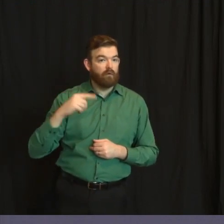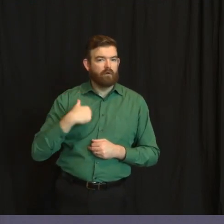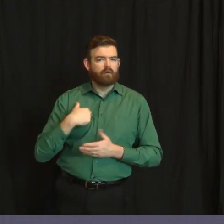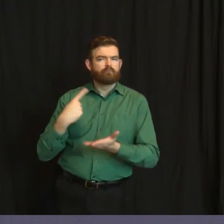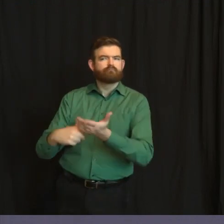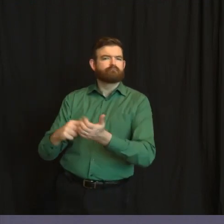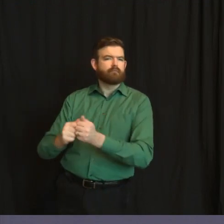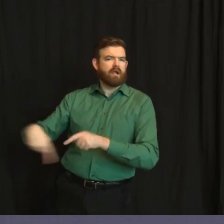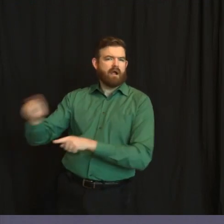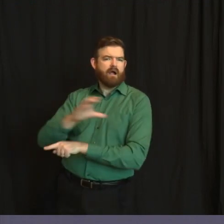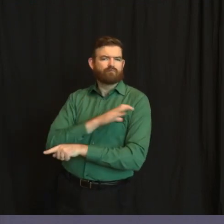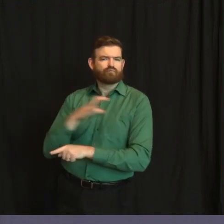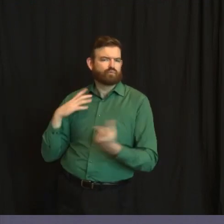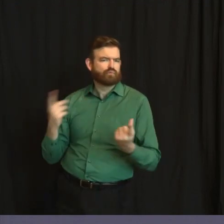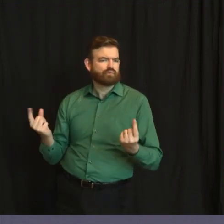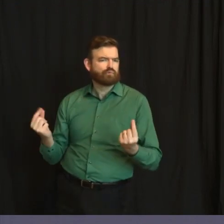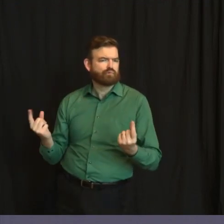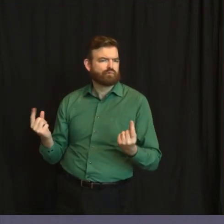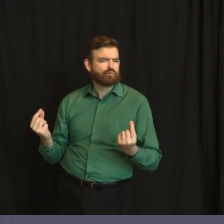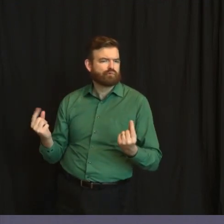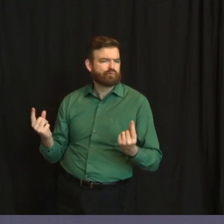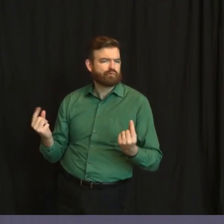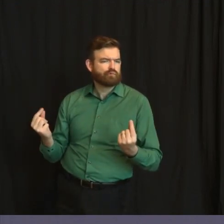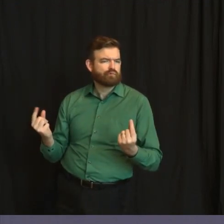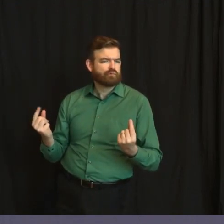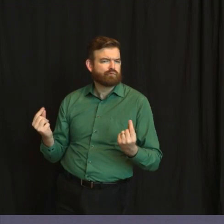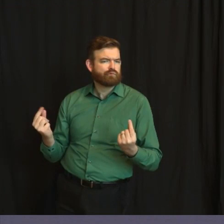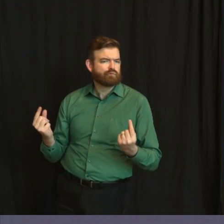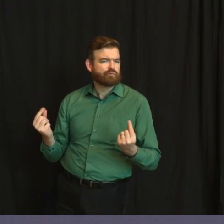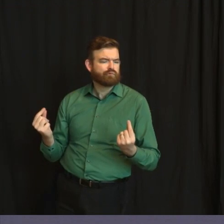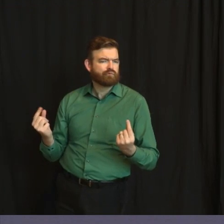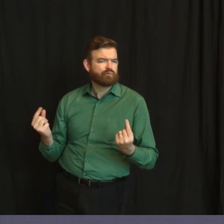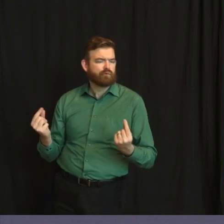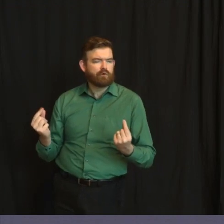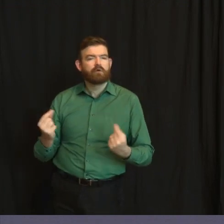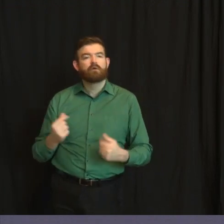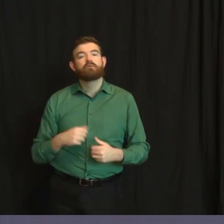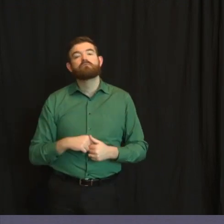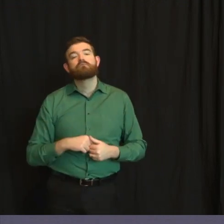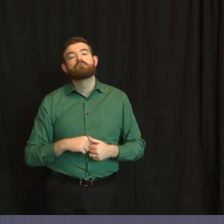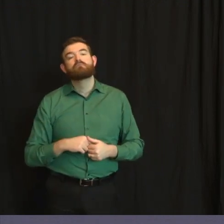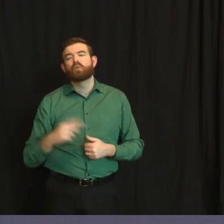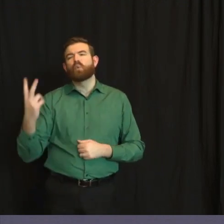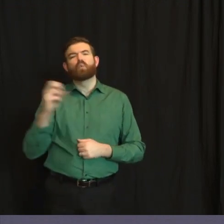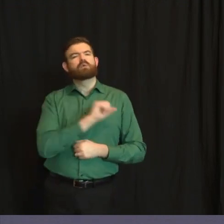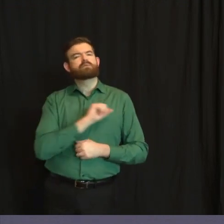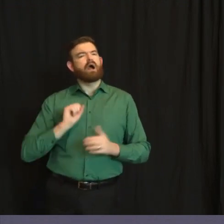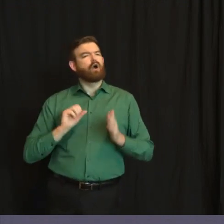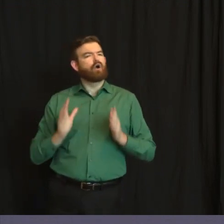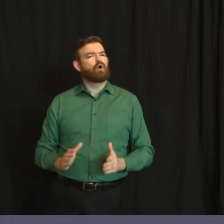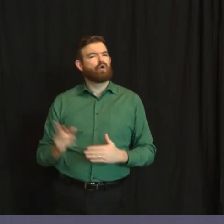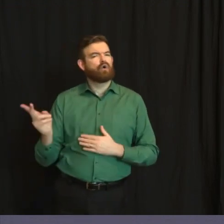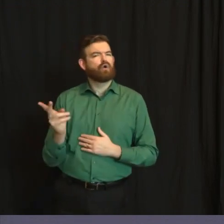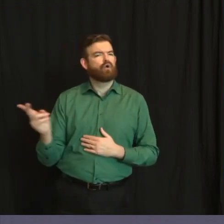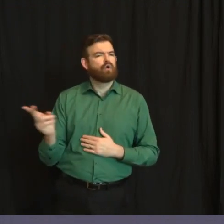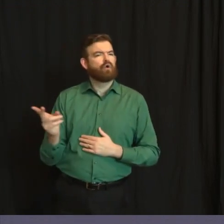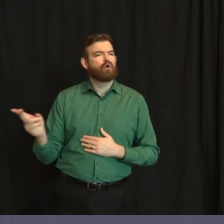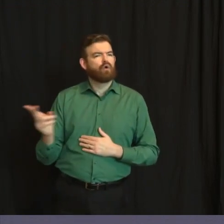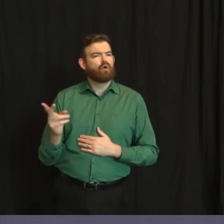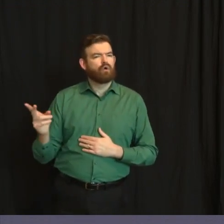need something very much akin to Senator Menendez's and Senator Cassidy's $500 billion direct